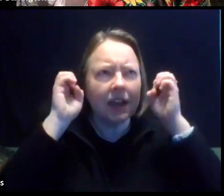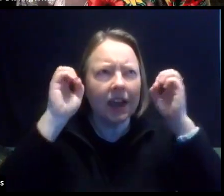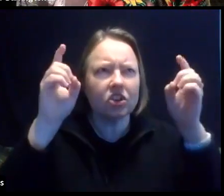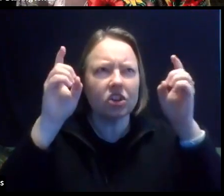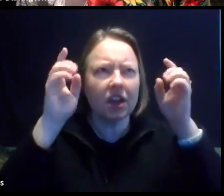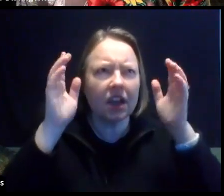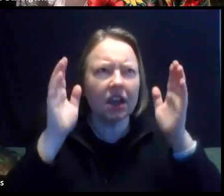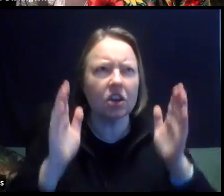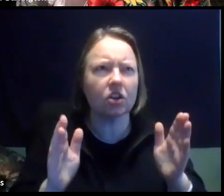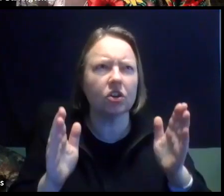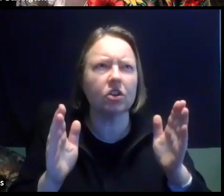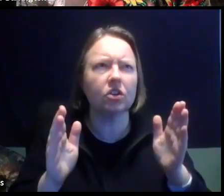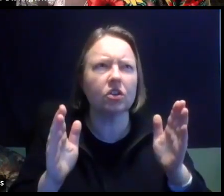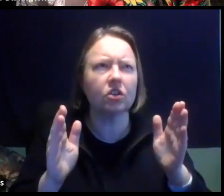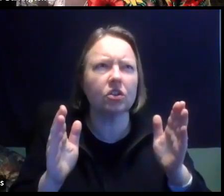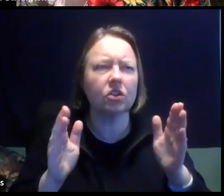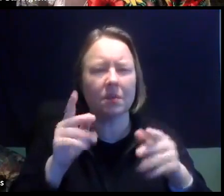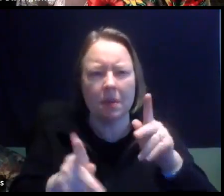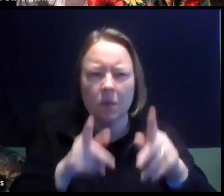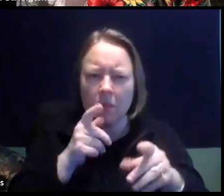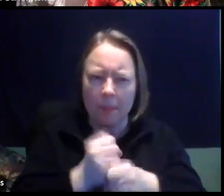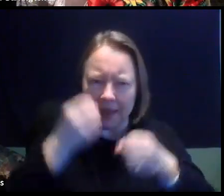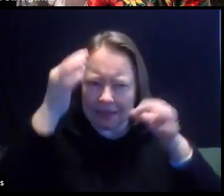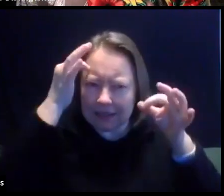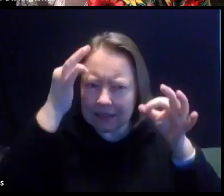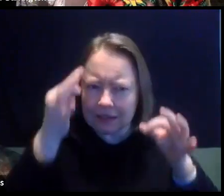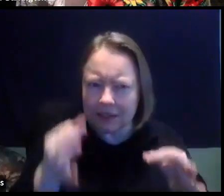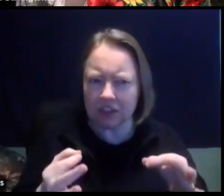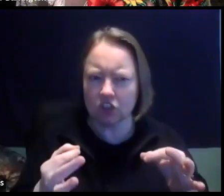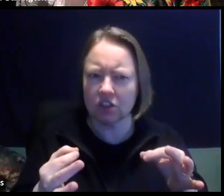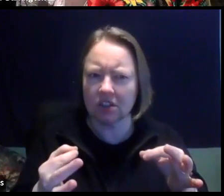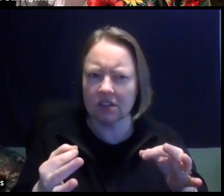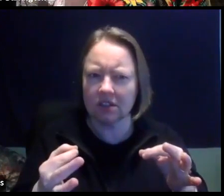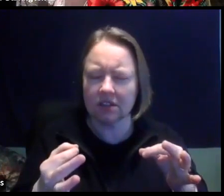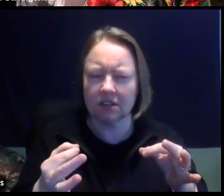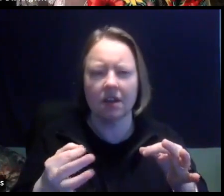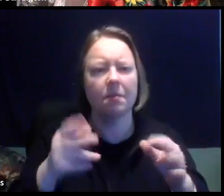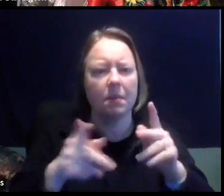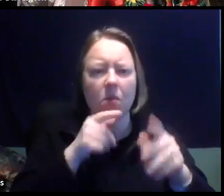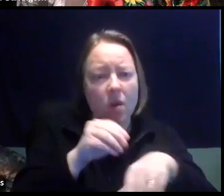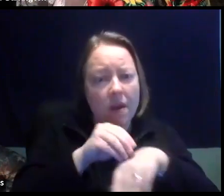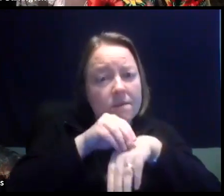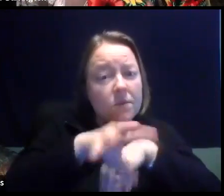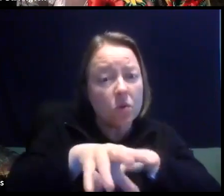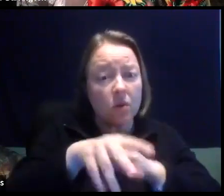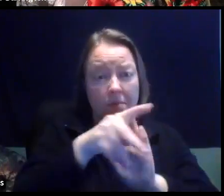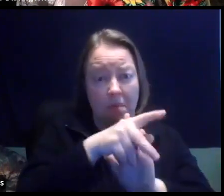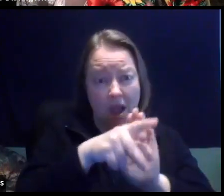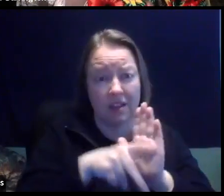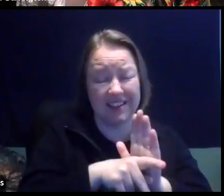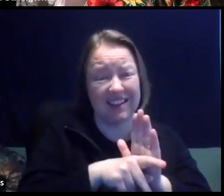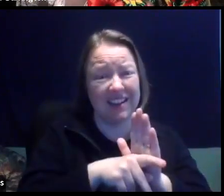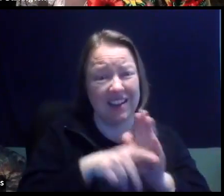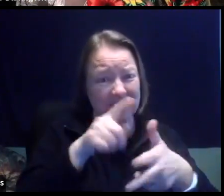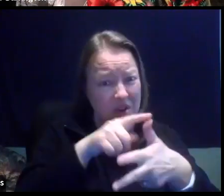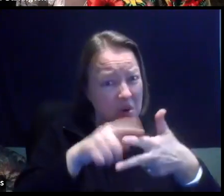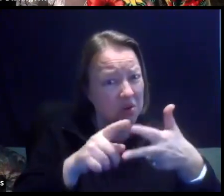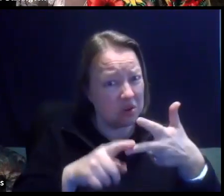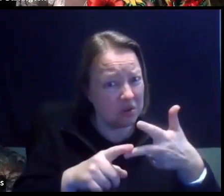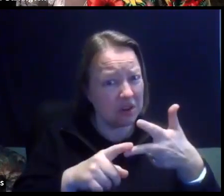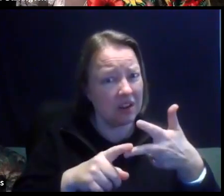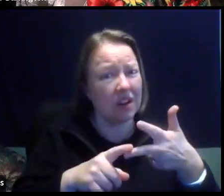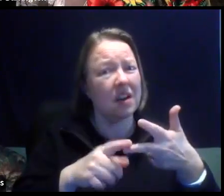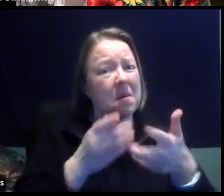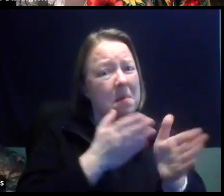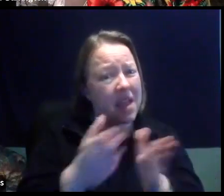what do decision makers, policy influencers, mm-hmm. plan to do to levy the